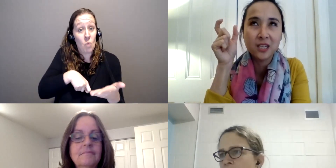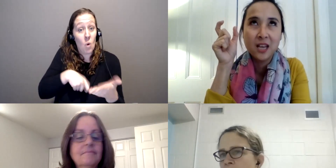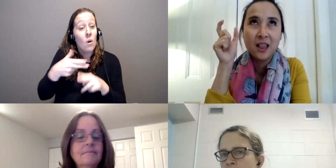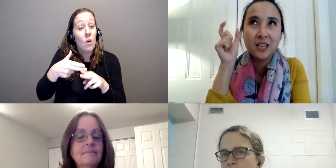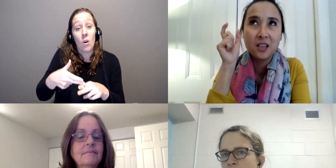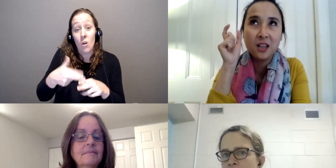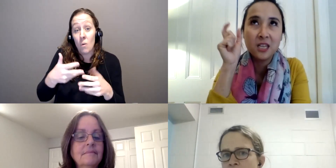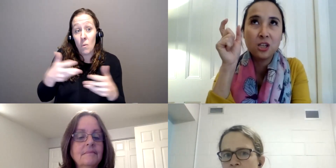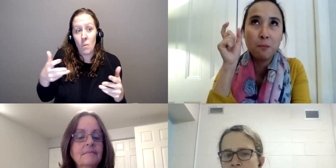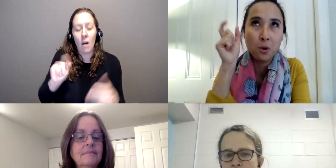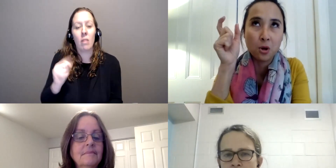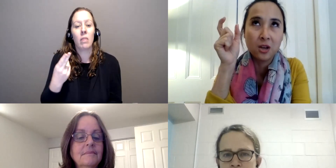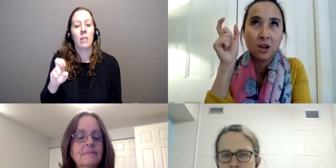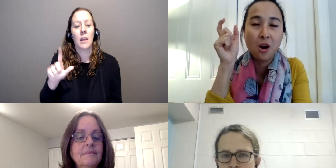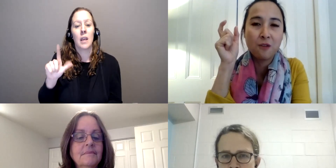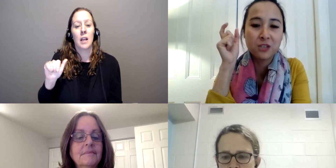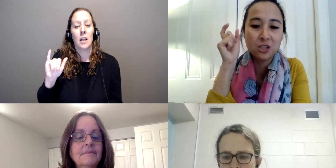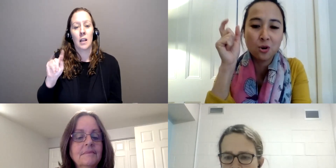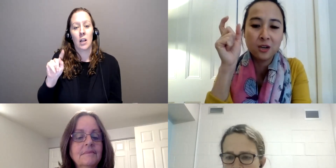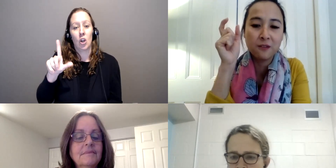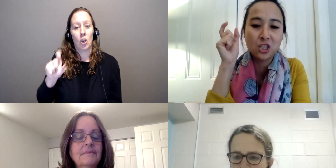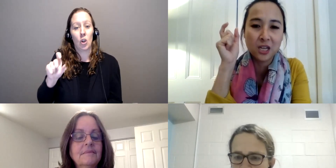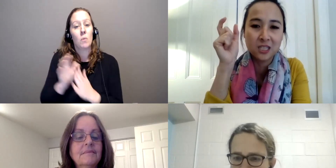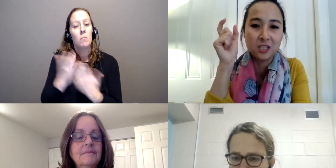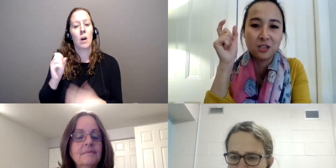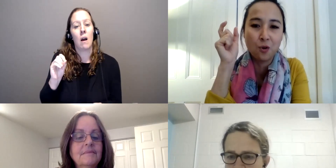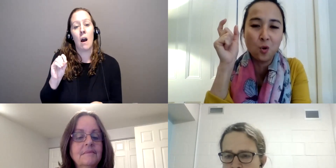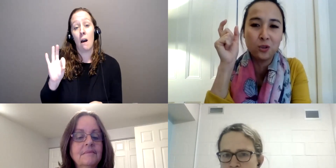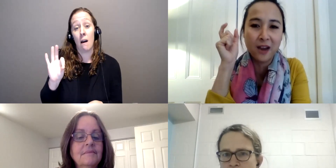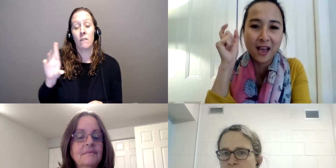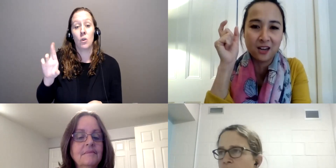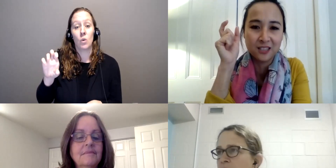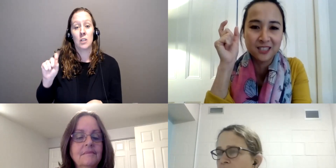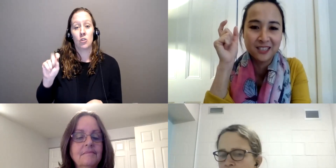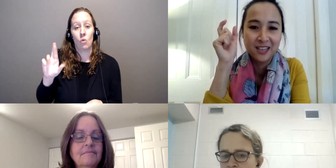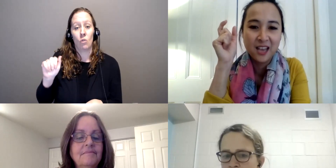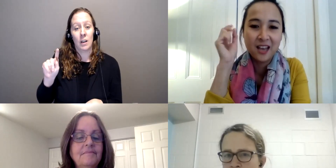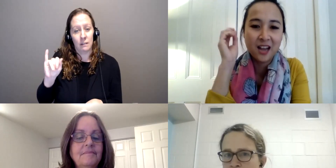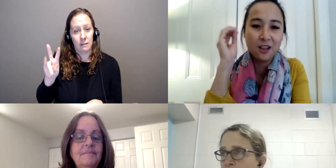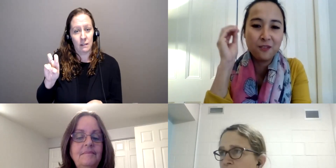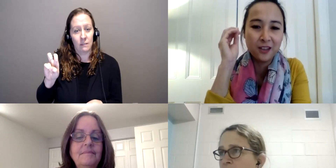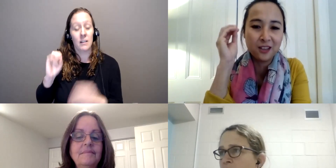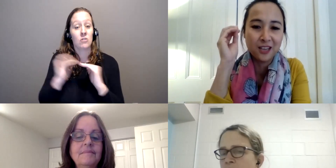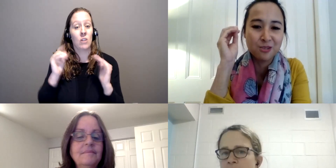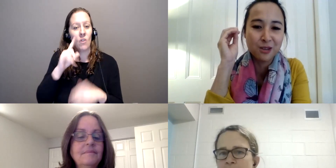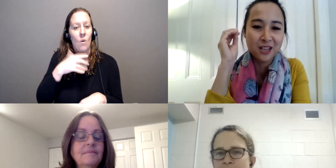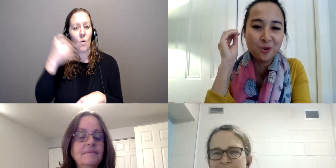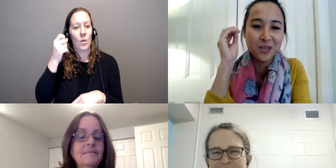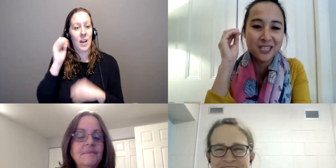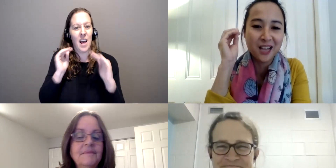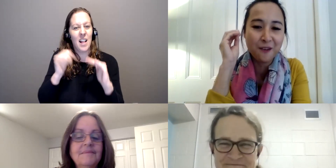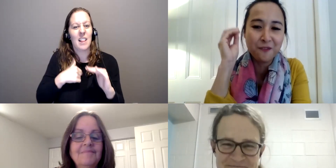called The Little Book of Restorative Justice for Older Adults. And I love little things,